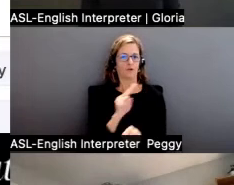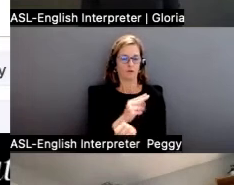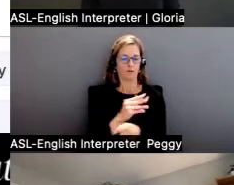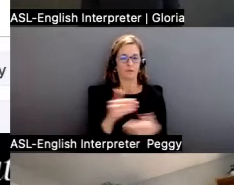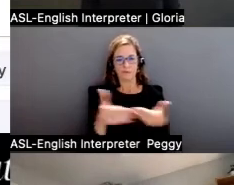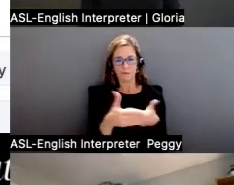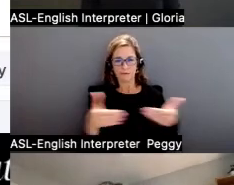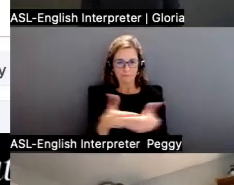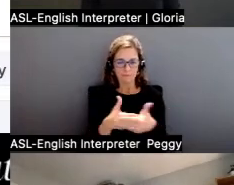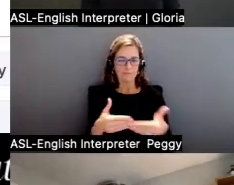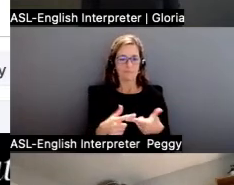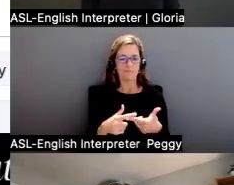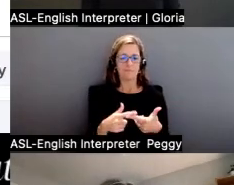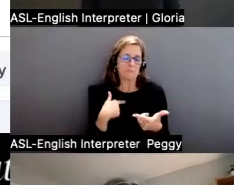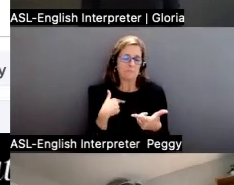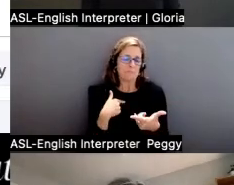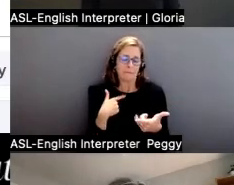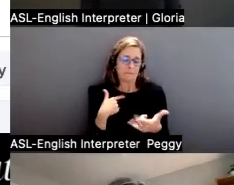play with that as I want.